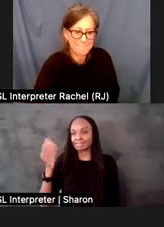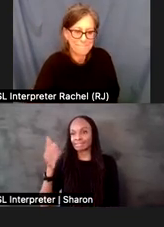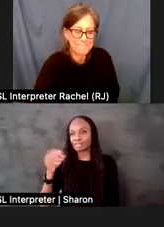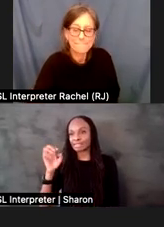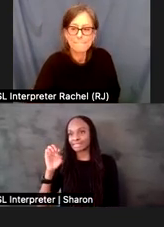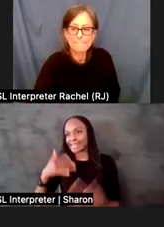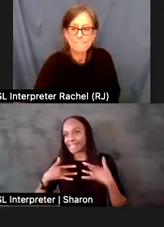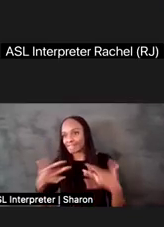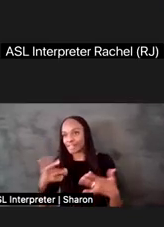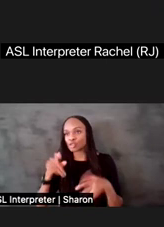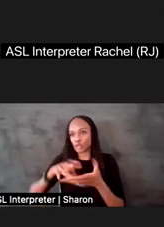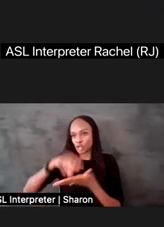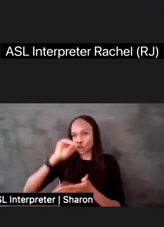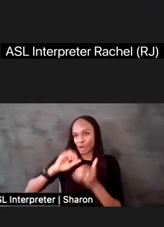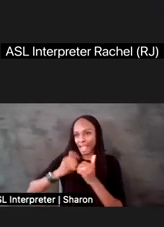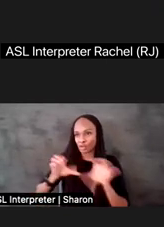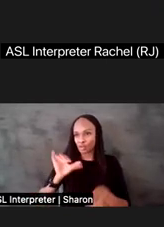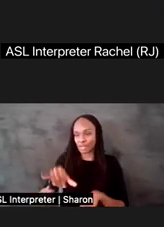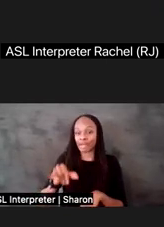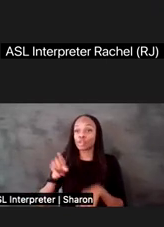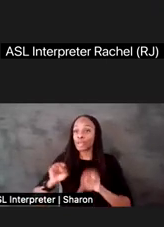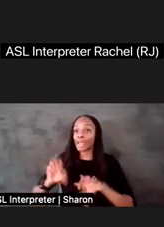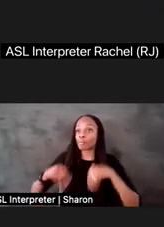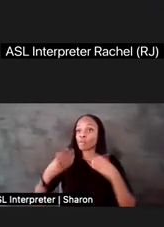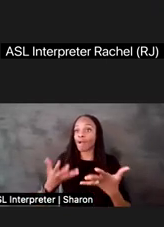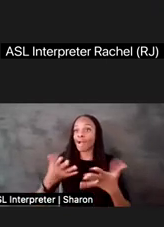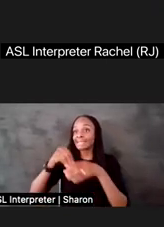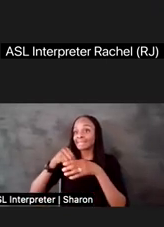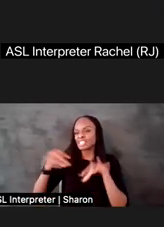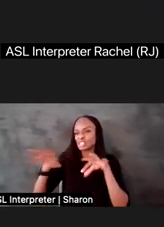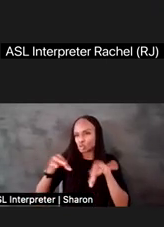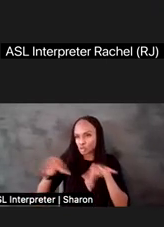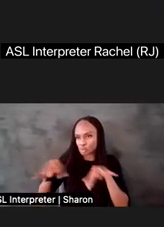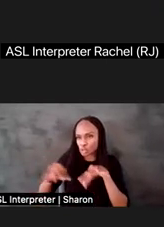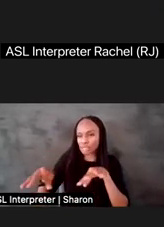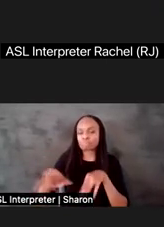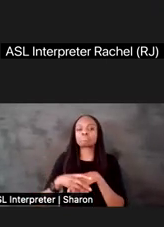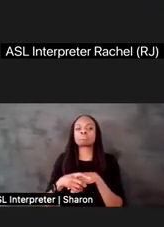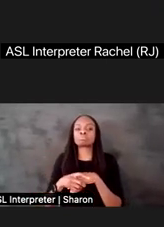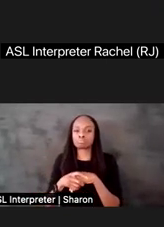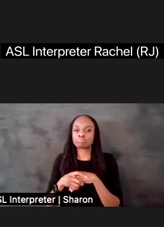learn how to do that. And you can provide the description of all that is